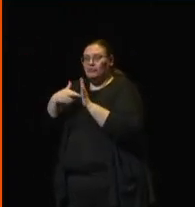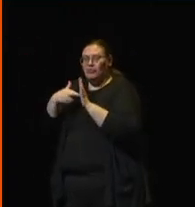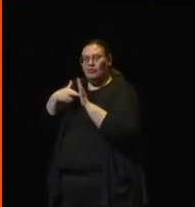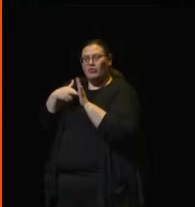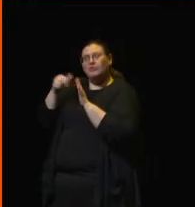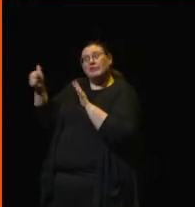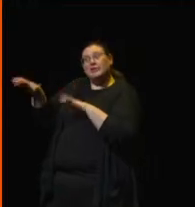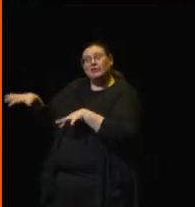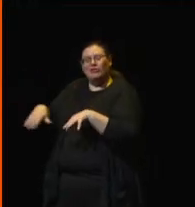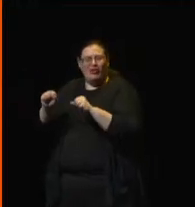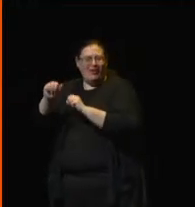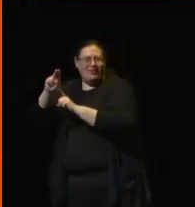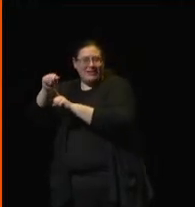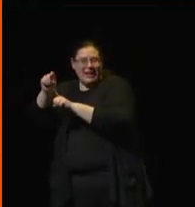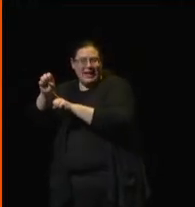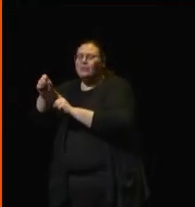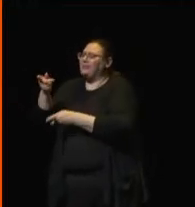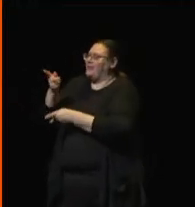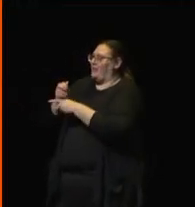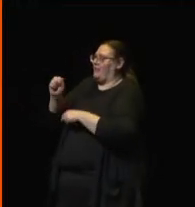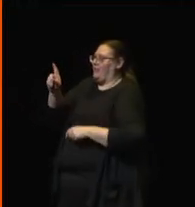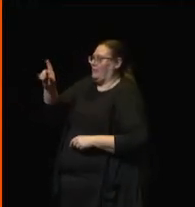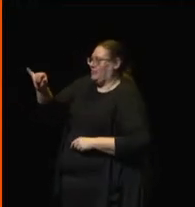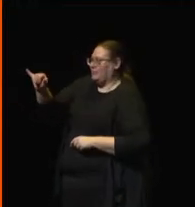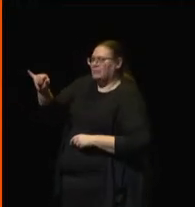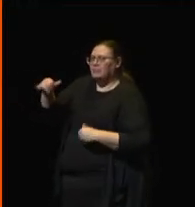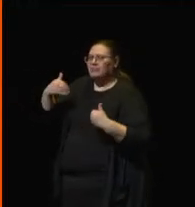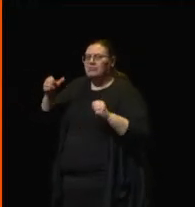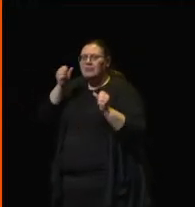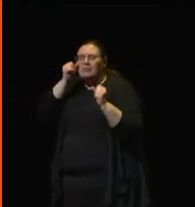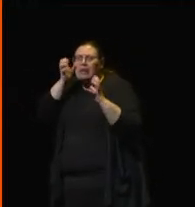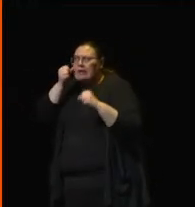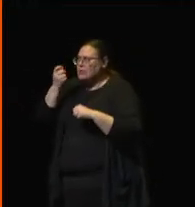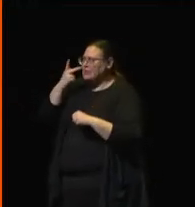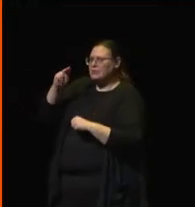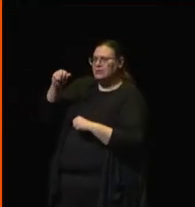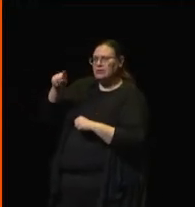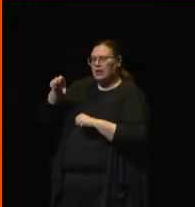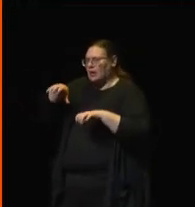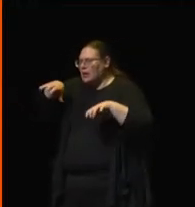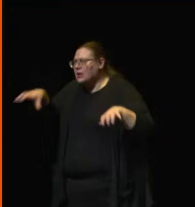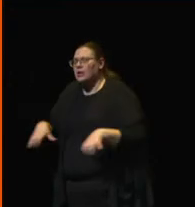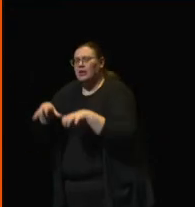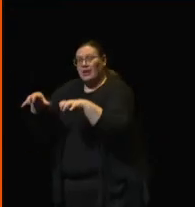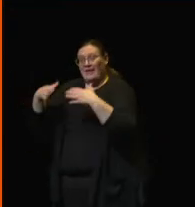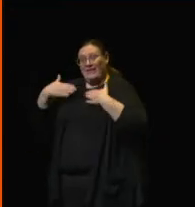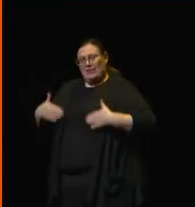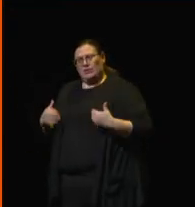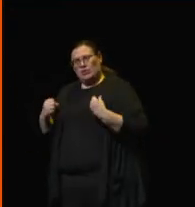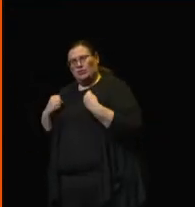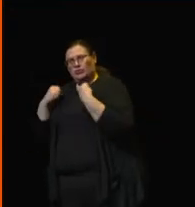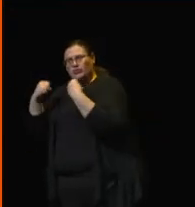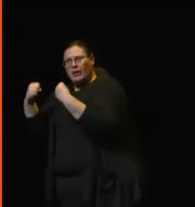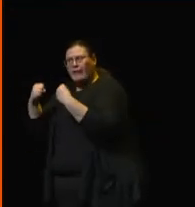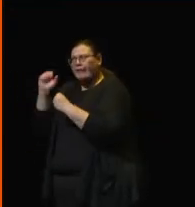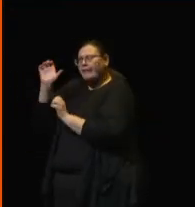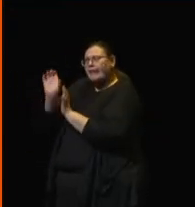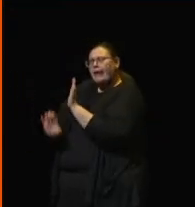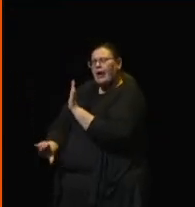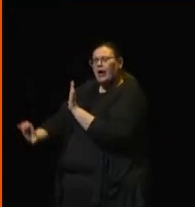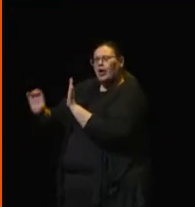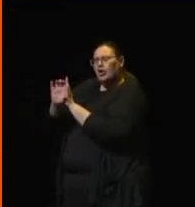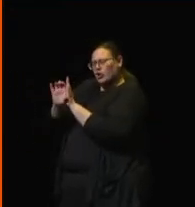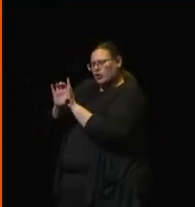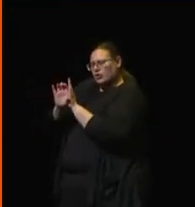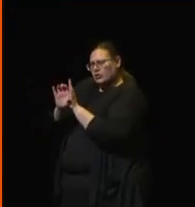caregiver. It was remarkable to see him in action in both physical strength and character,